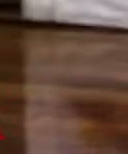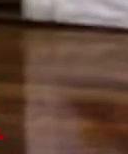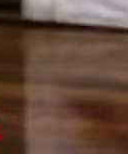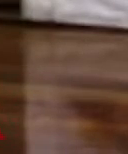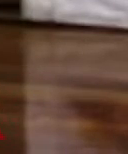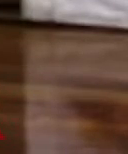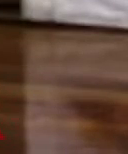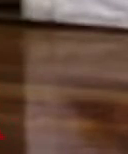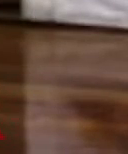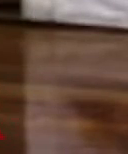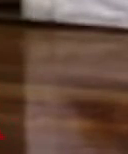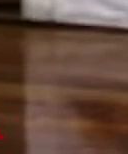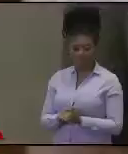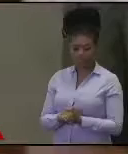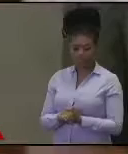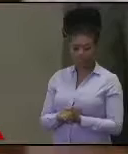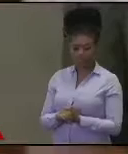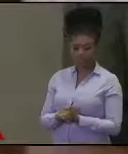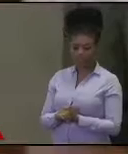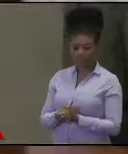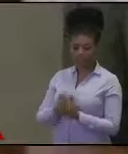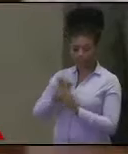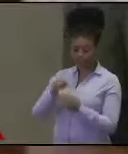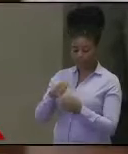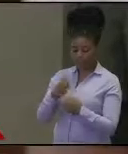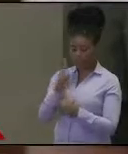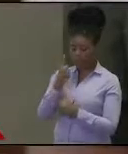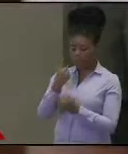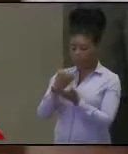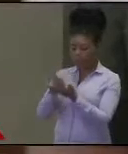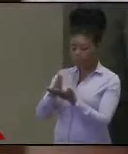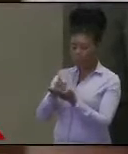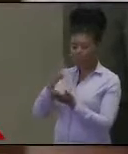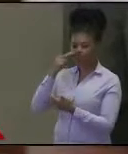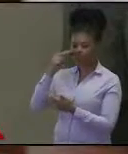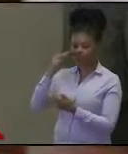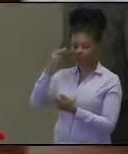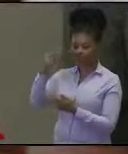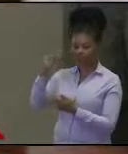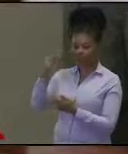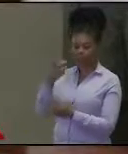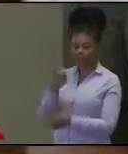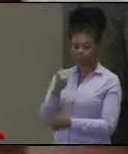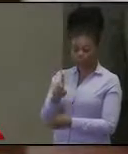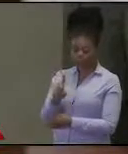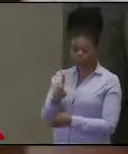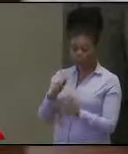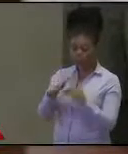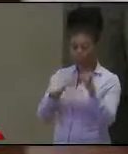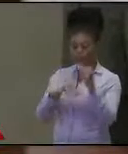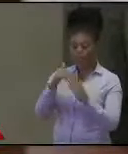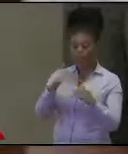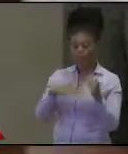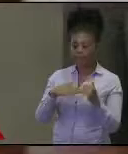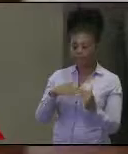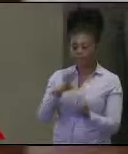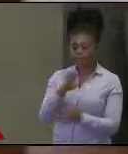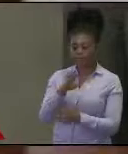Udalbunga, it is with one shared vision that of building the Eastern Cape we